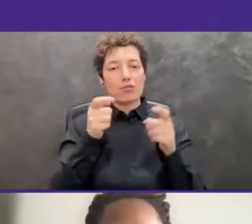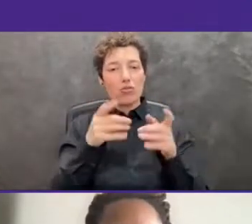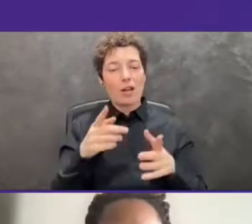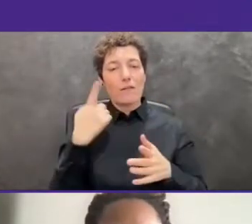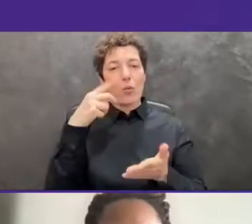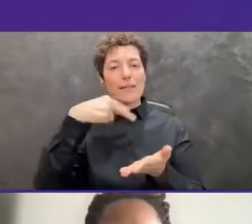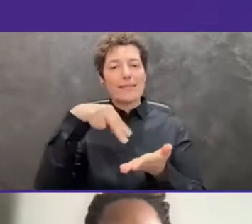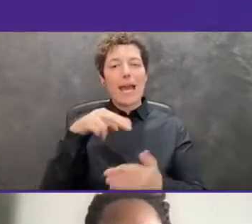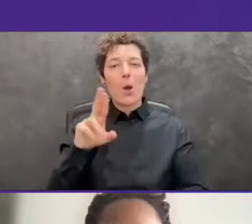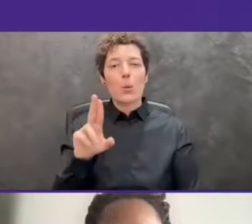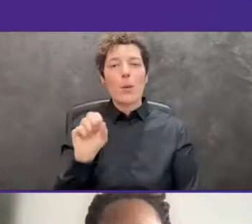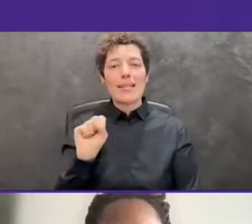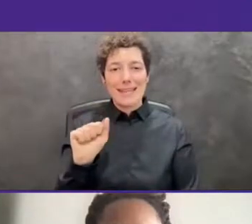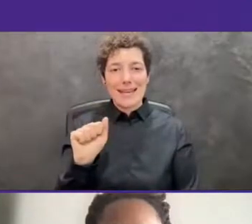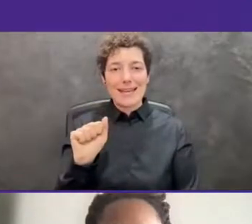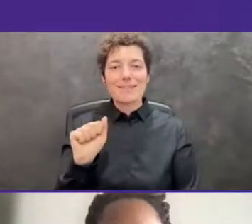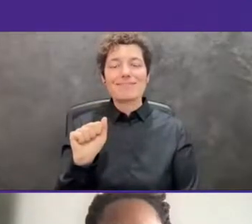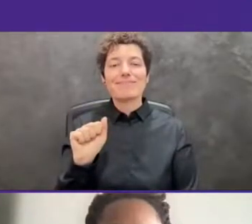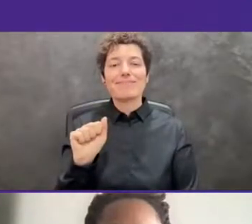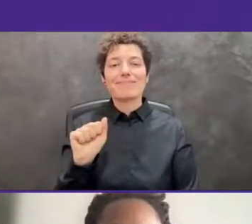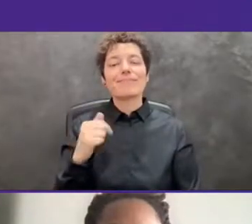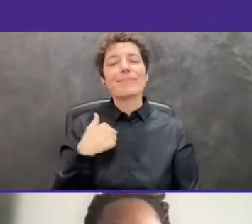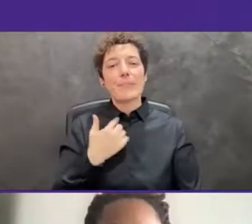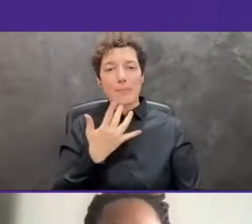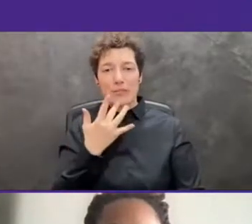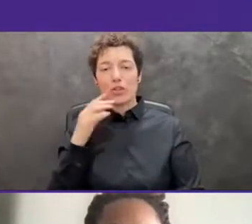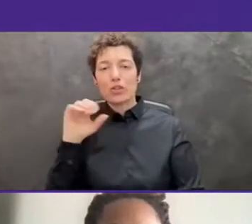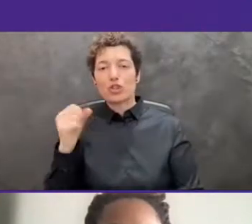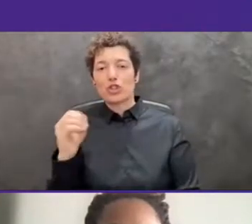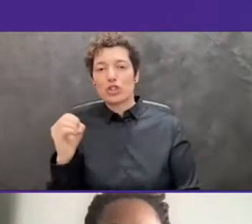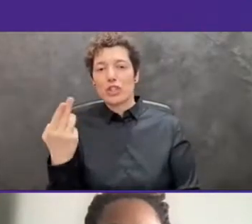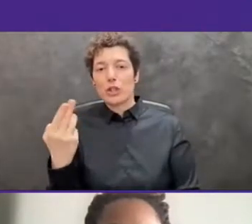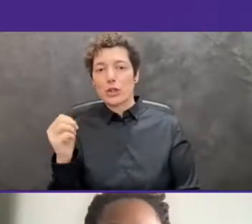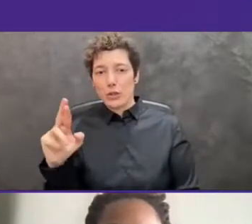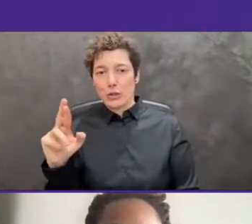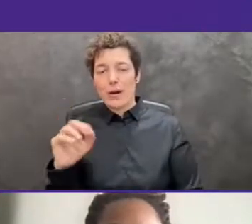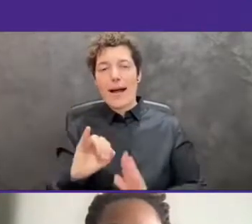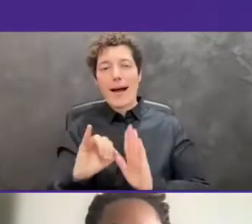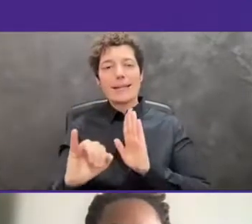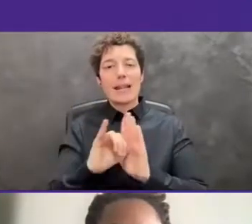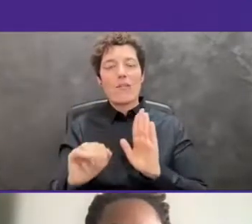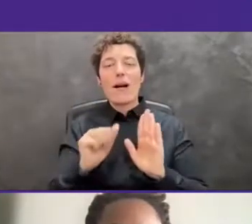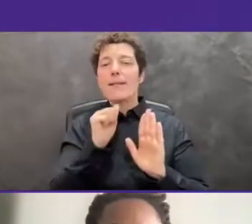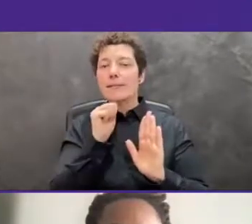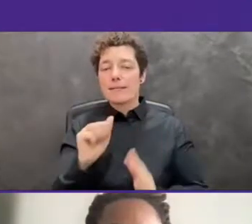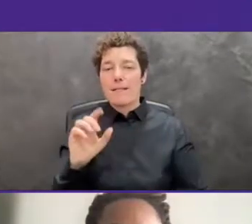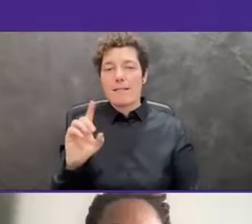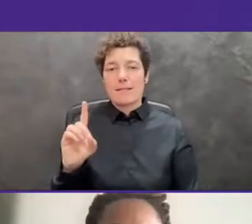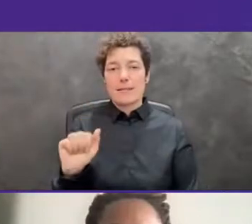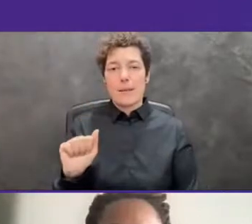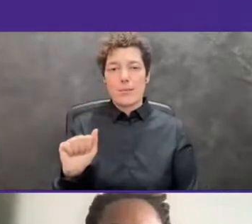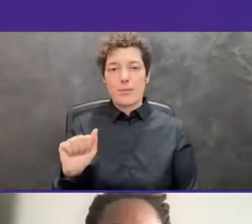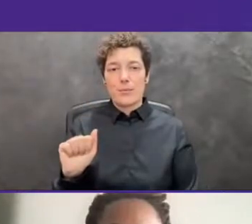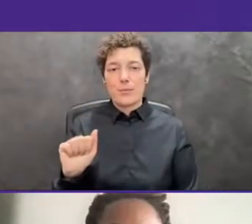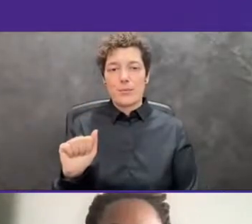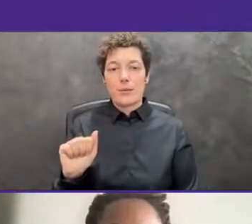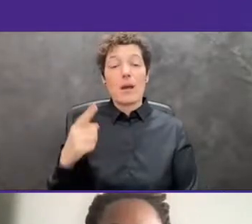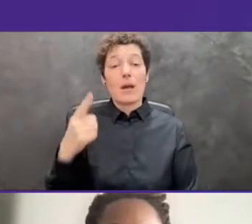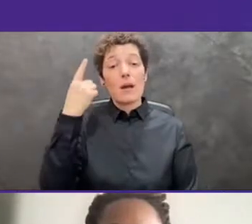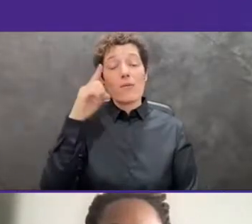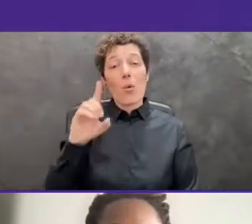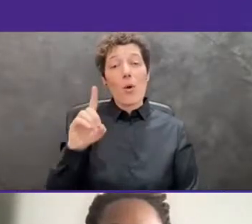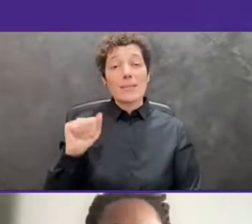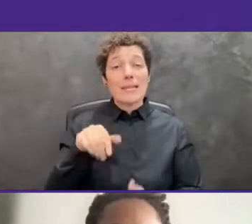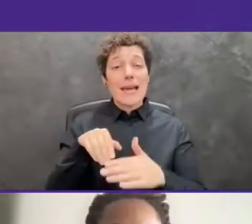USA. I use she, her pronouns and identify as non-disabled. For disability access, I